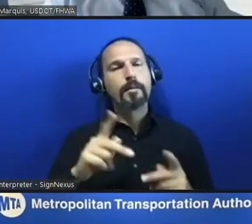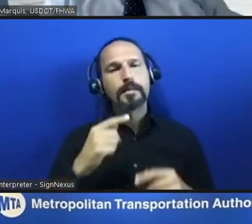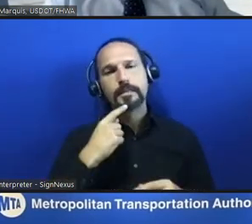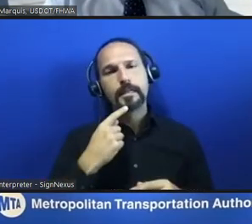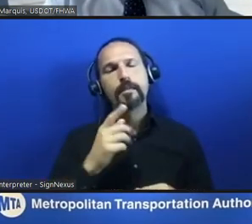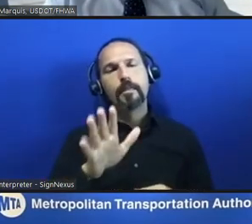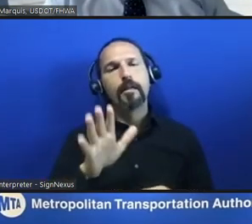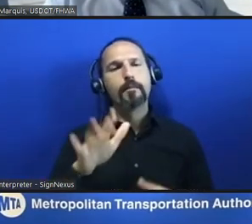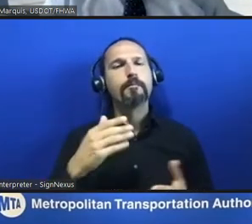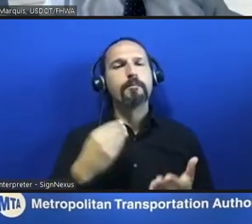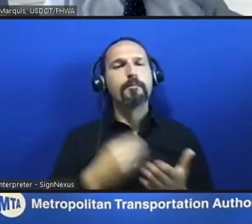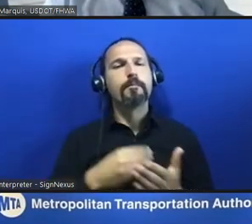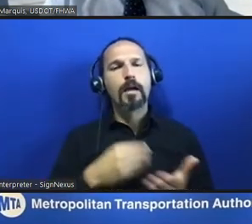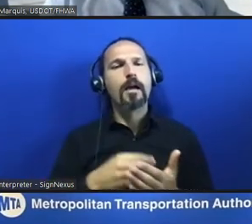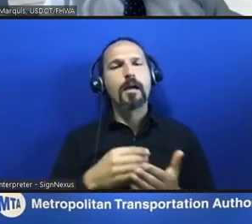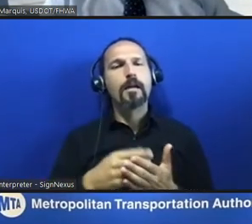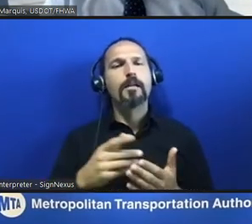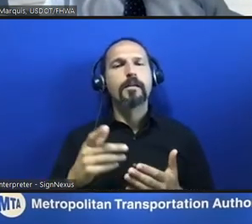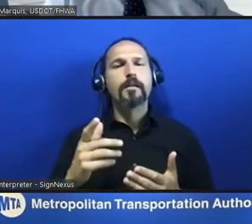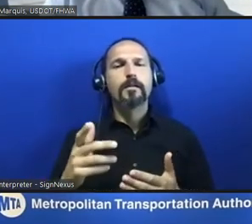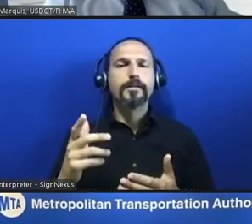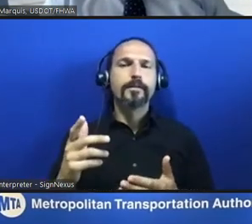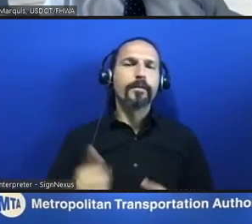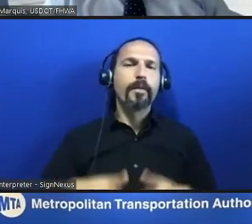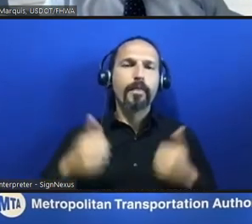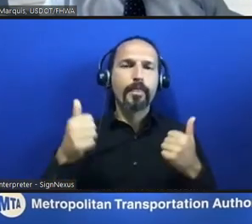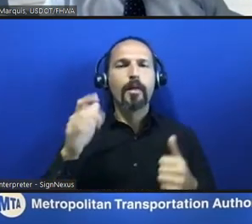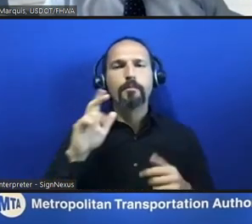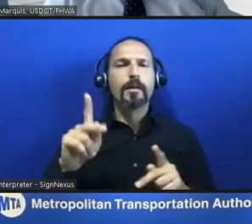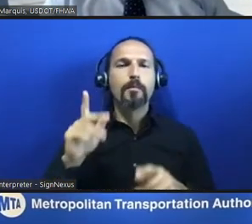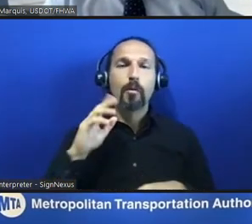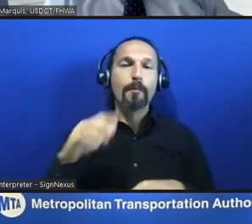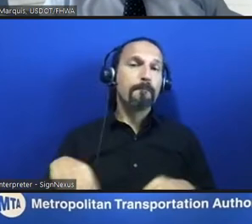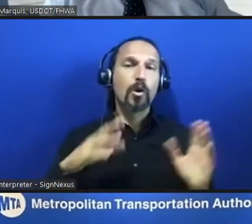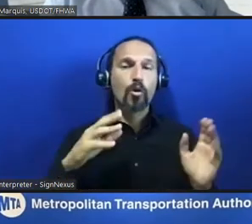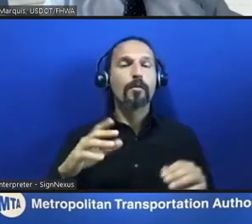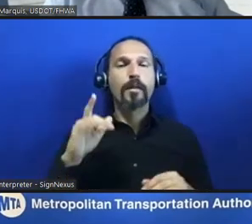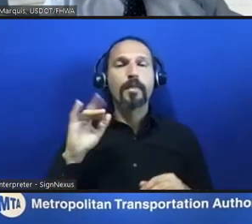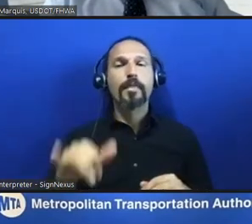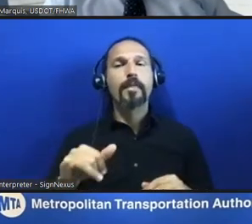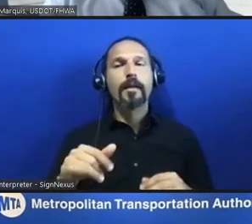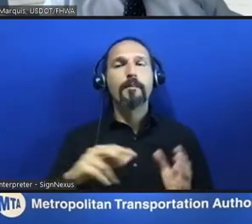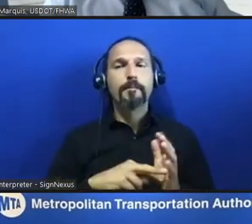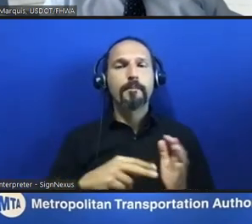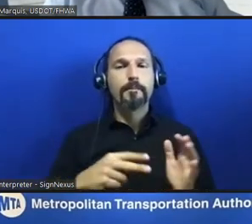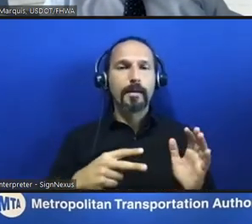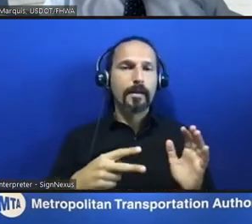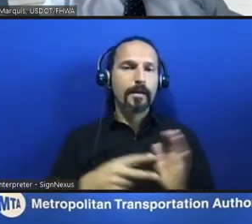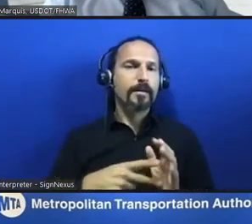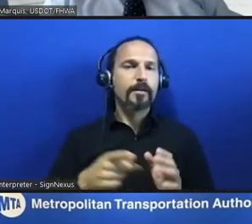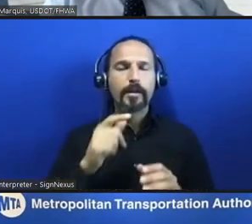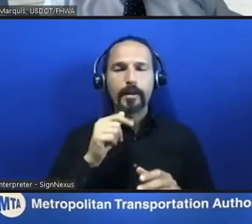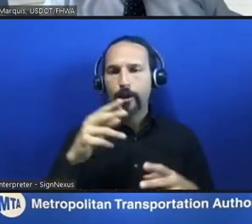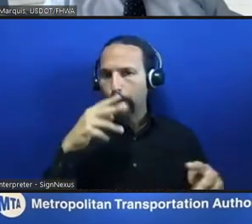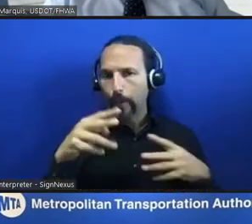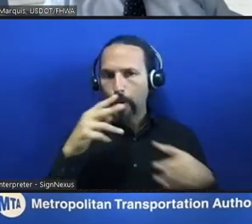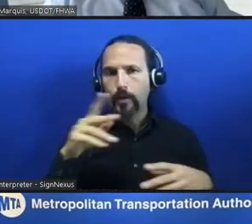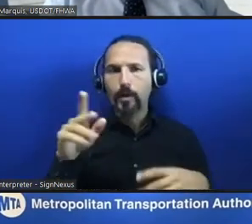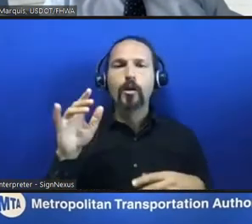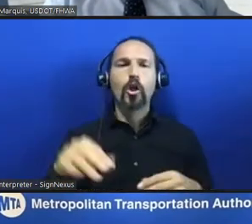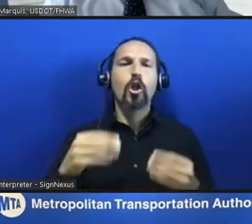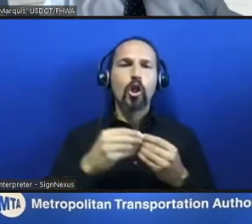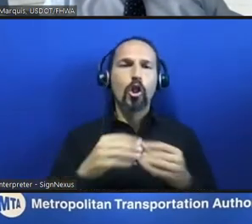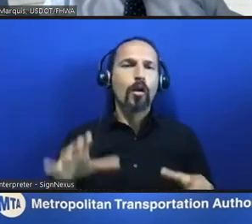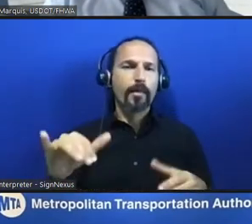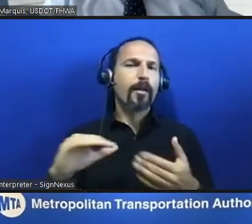your price grab will push them out of their homes if you move forward with this plan it will represent tone deafness you will tear apart the